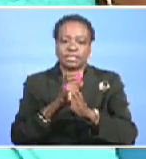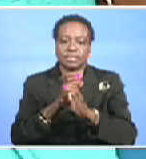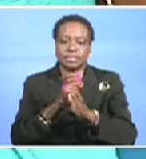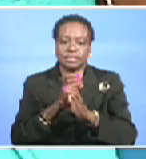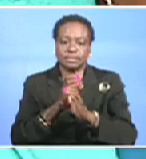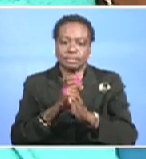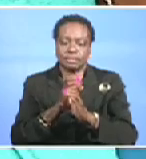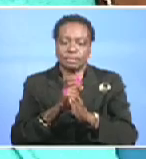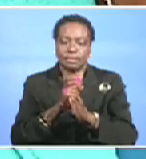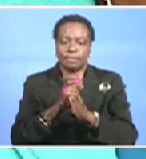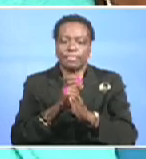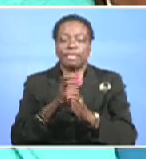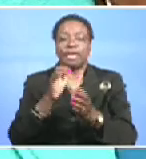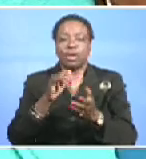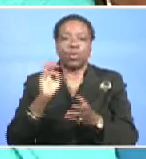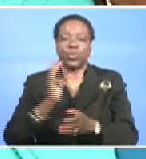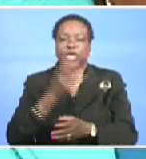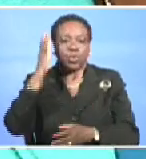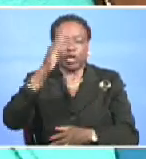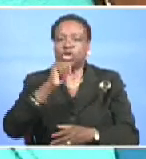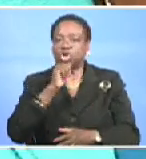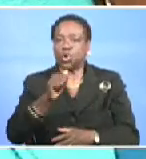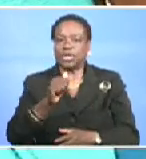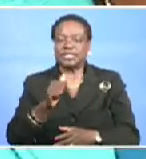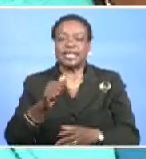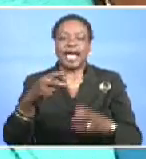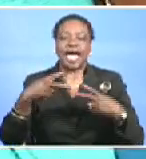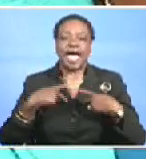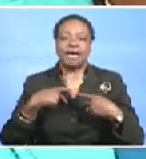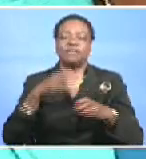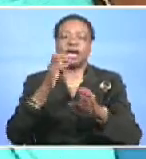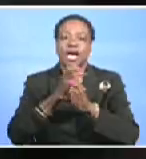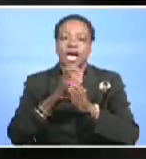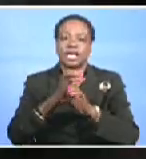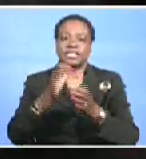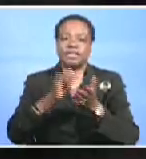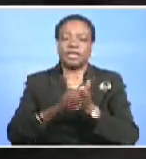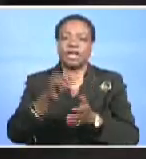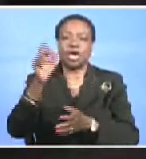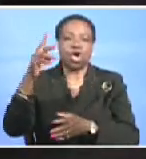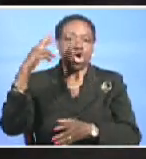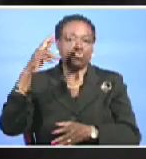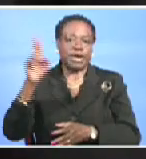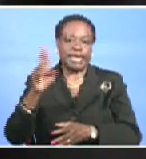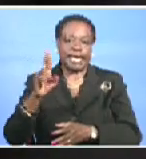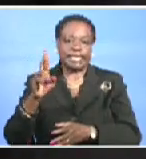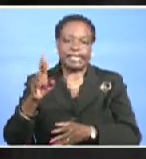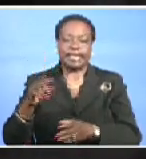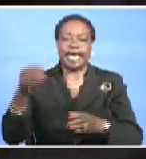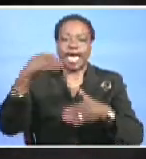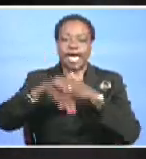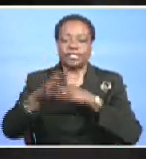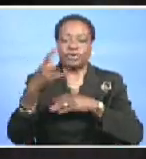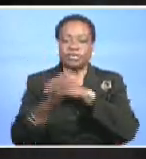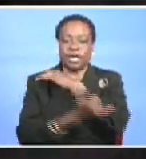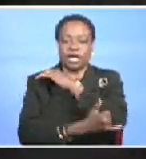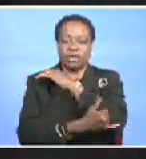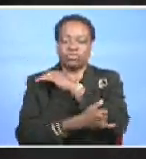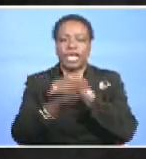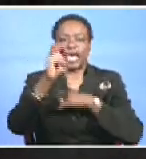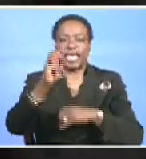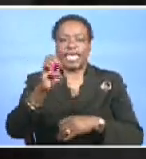specifications, etc., that we will not have cars that are radiated entering the country. Minister Fowkes pointed out that the